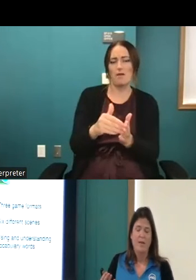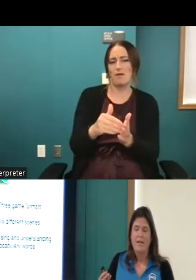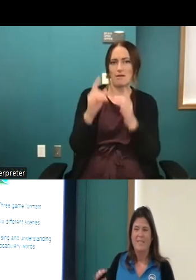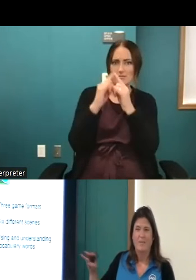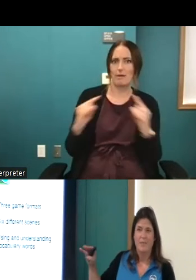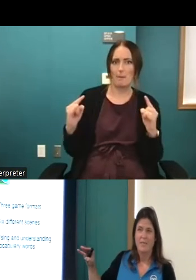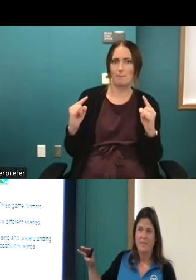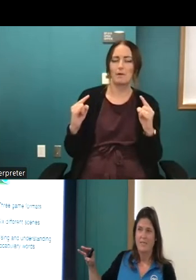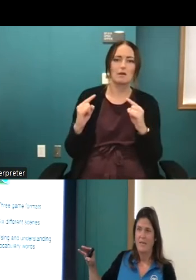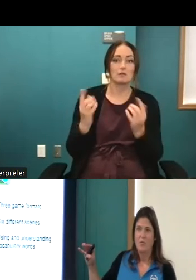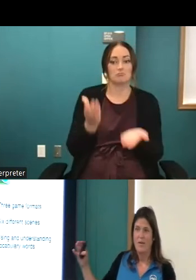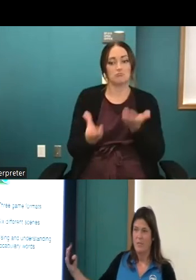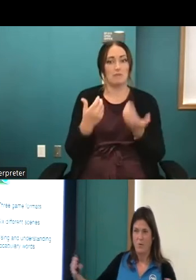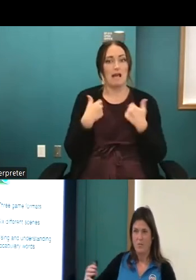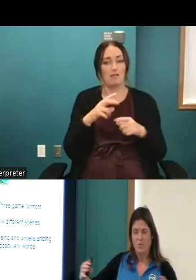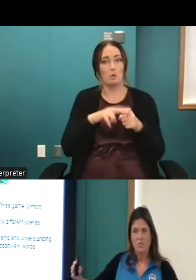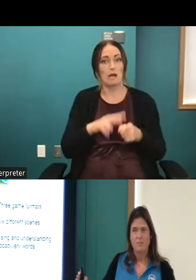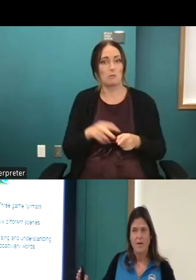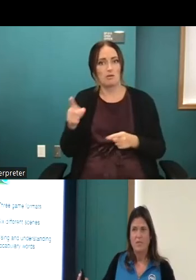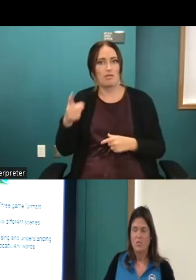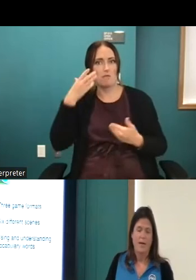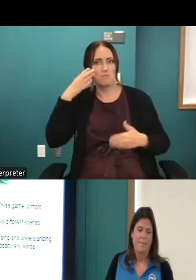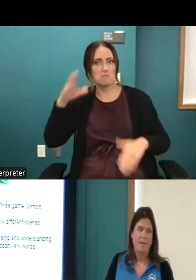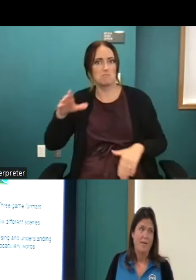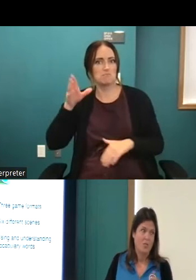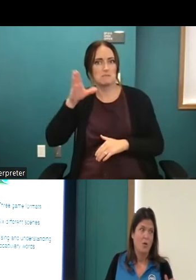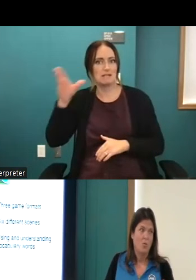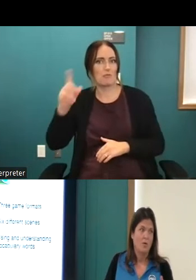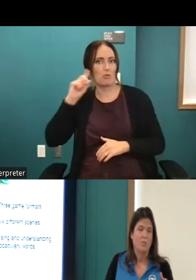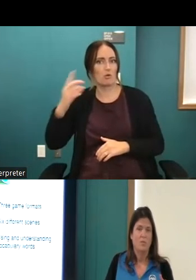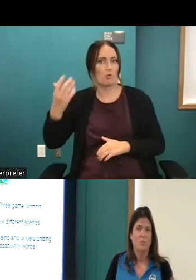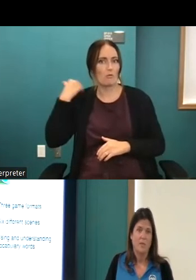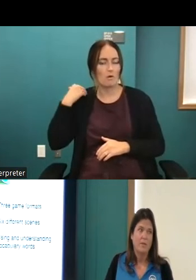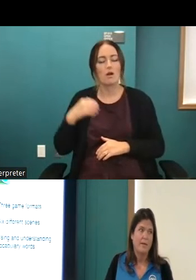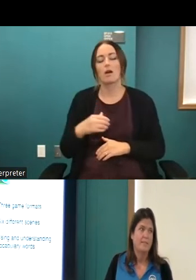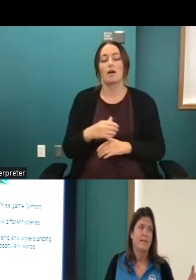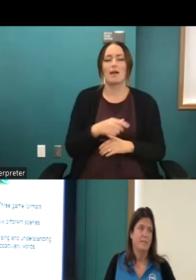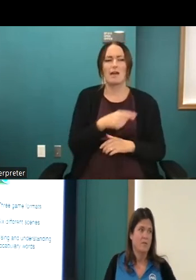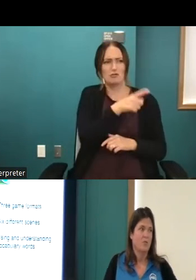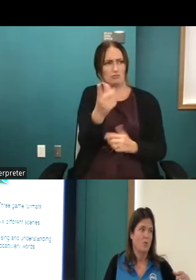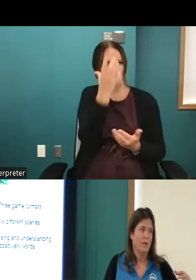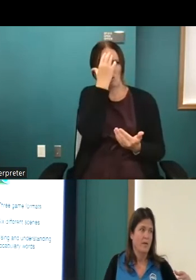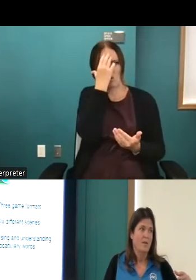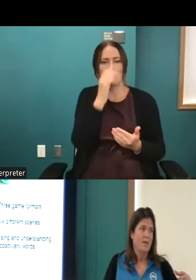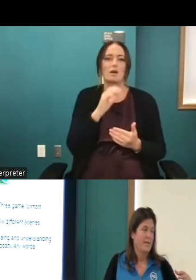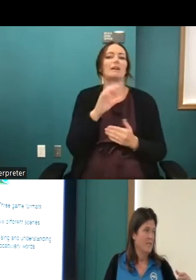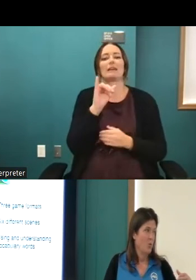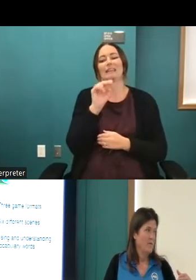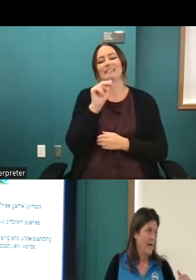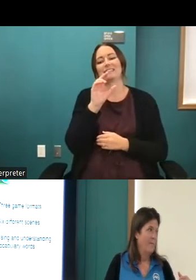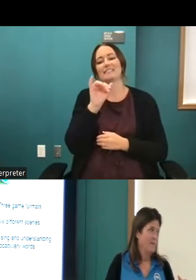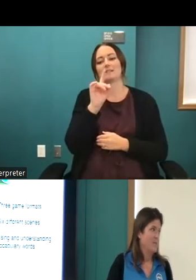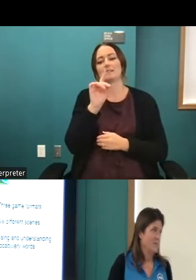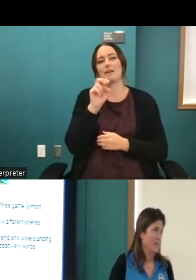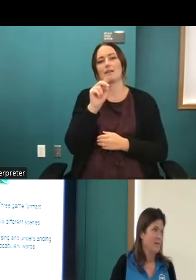vocabulary in some of these scenes that they're not exposed to as much. And as you know, working with children with hearing loss, that incidental learning it doesn't